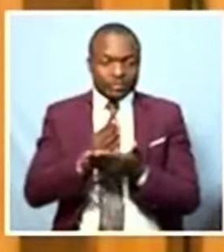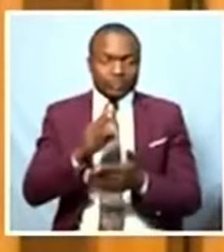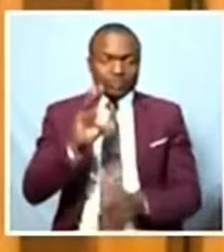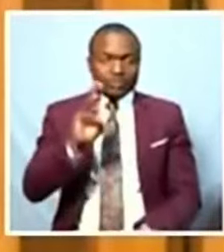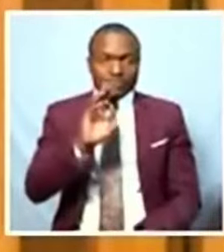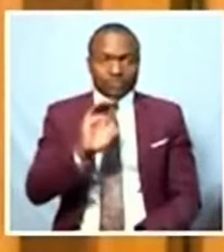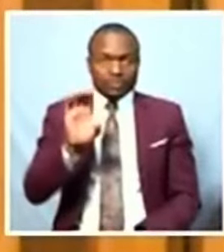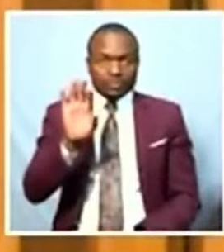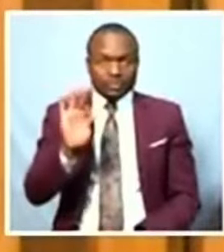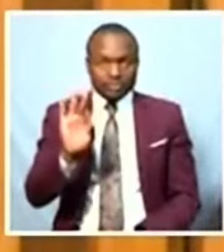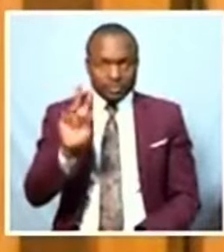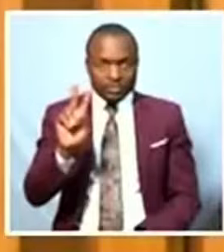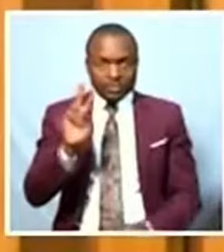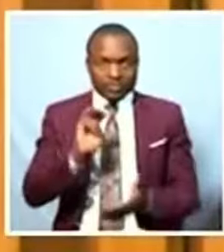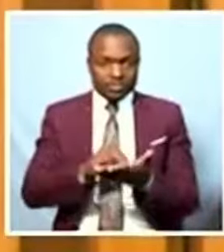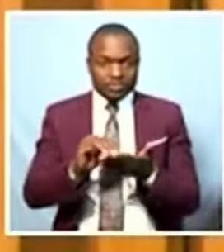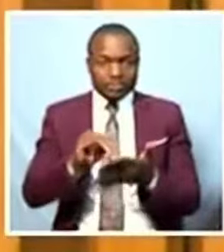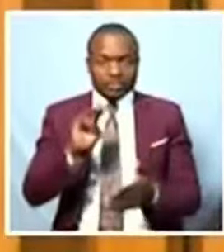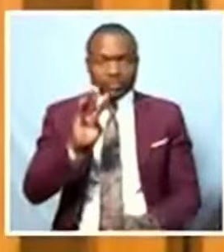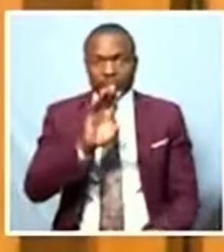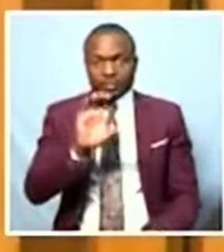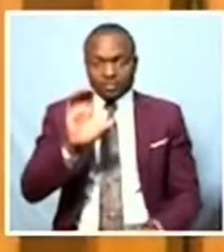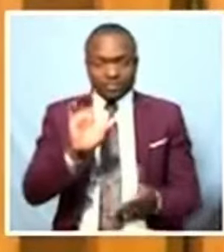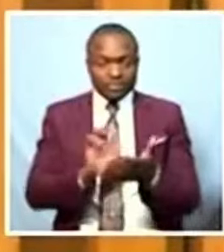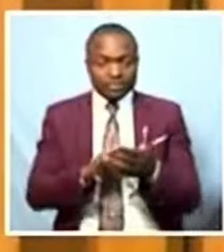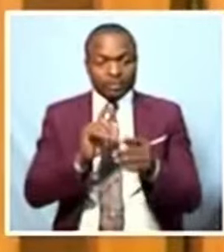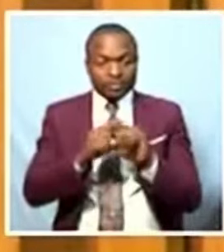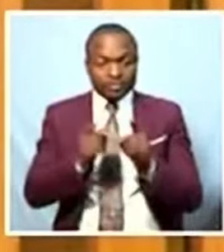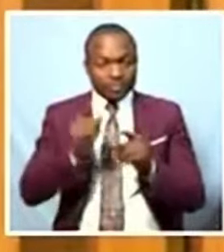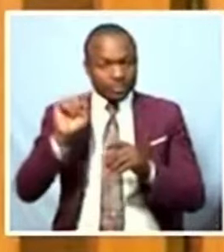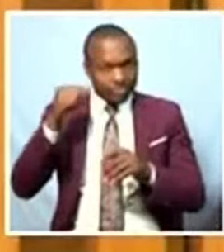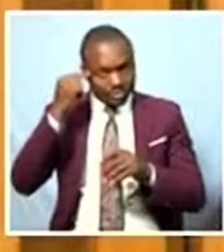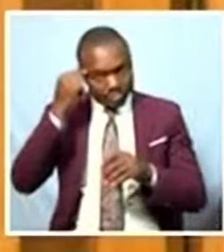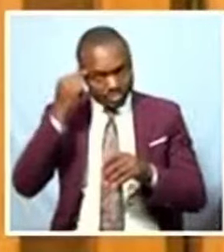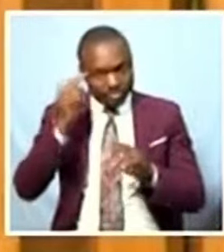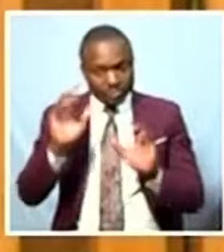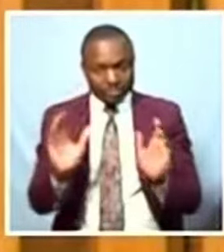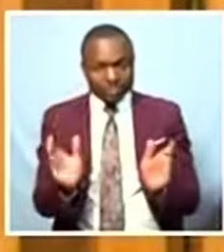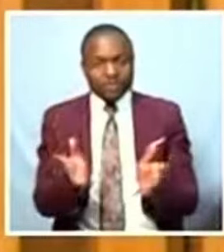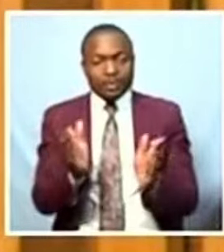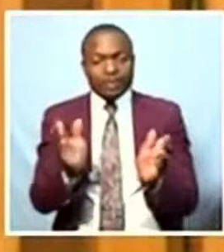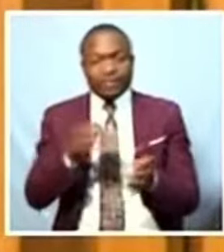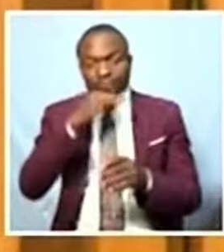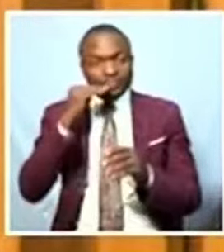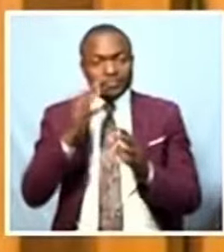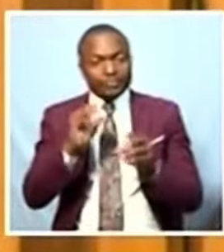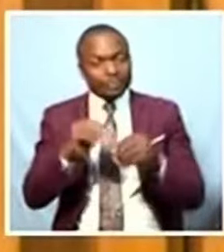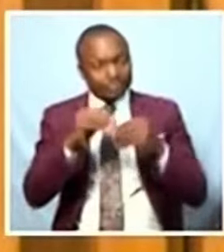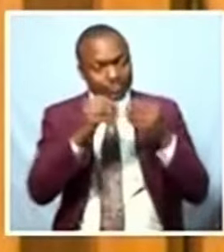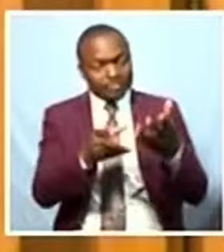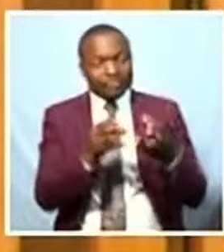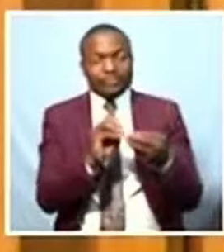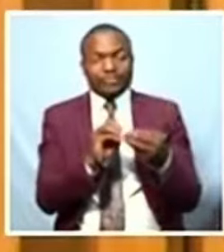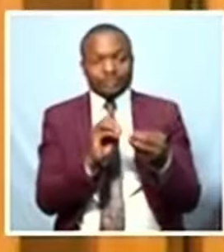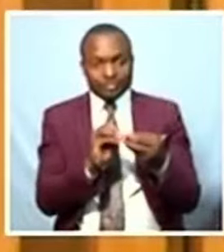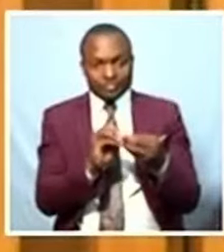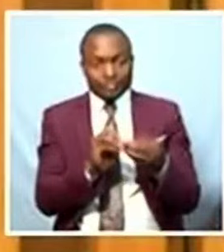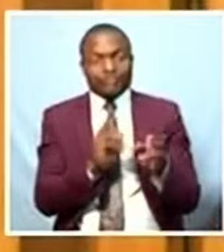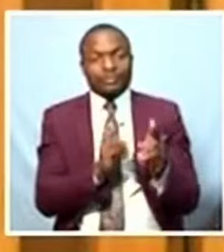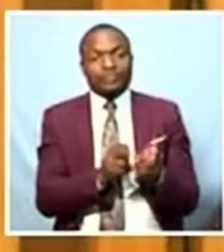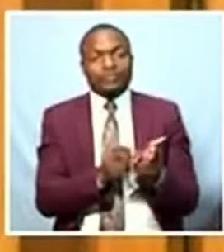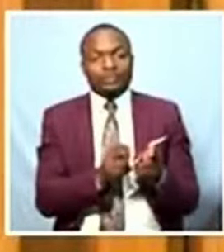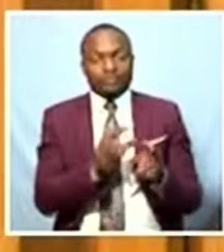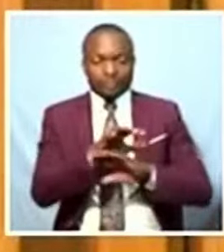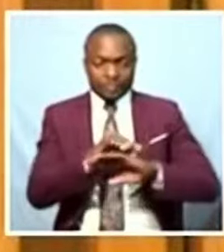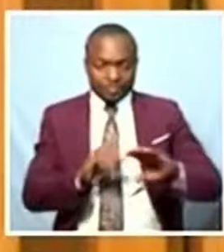3,692,400,000. However, government encouraged farmers to produce more, and they responded to the